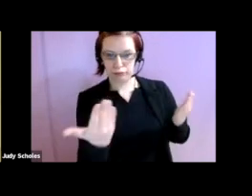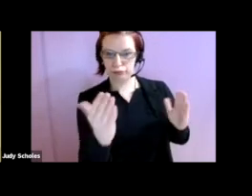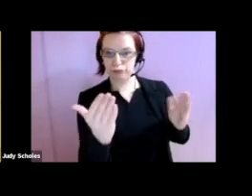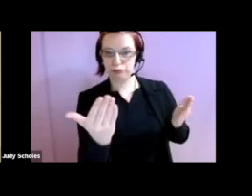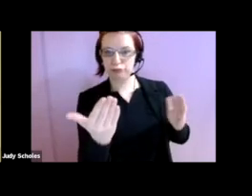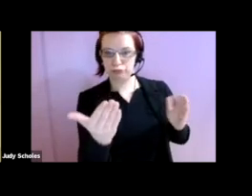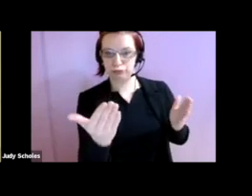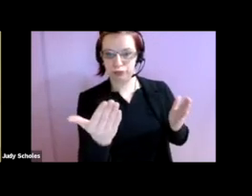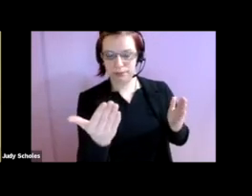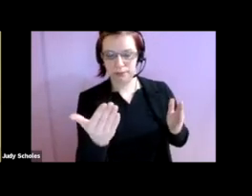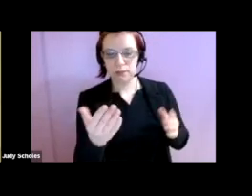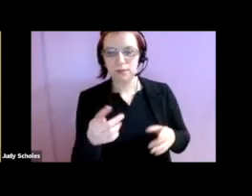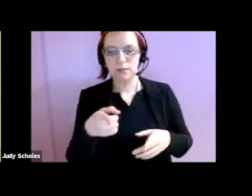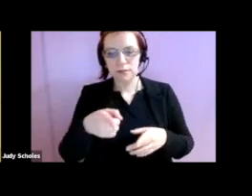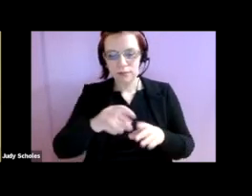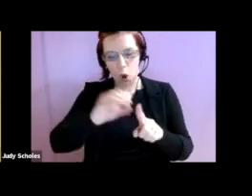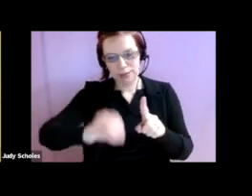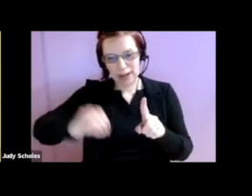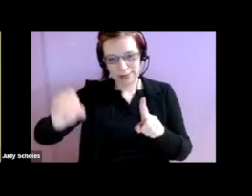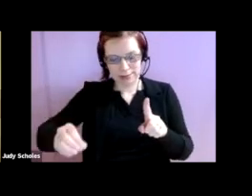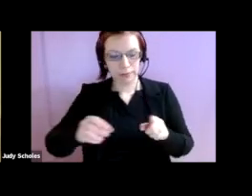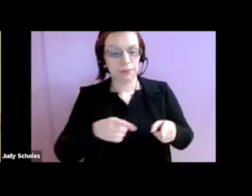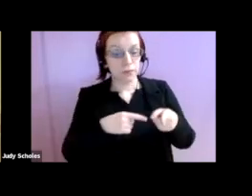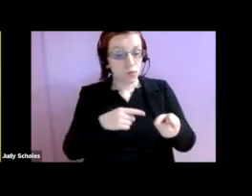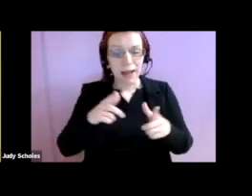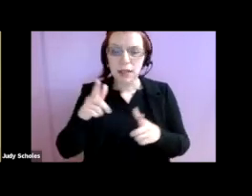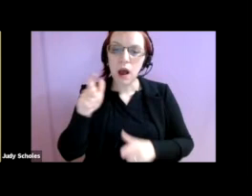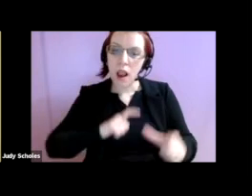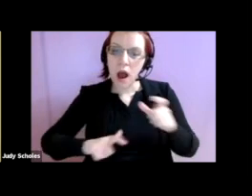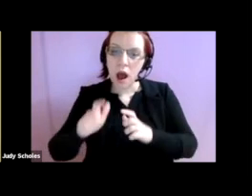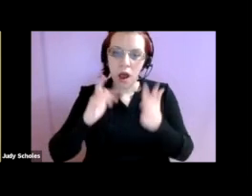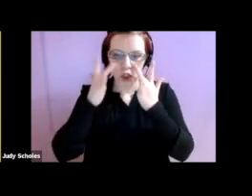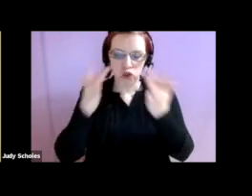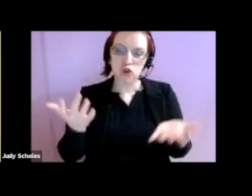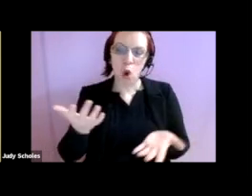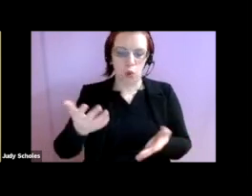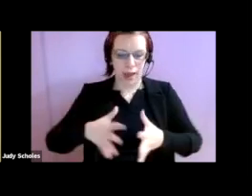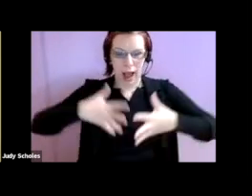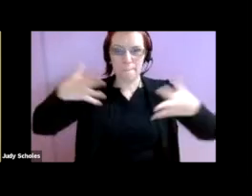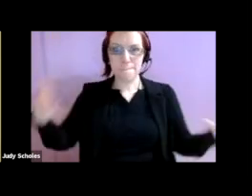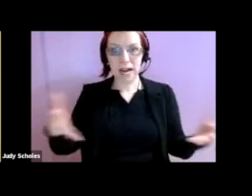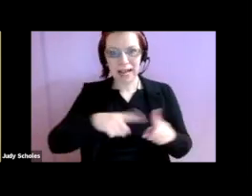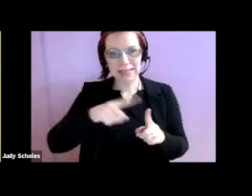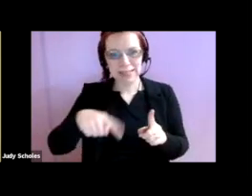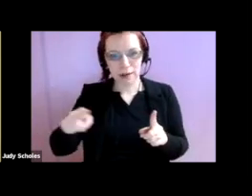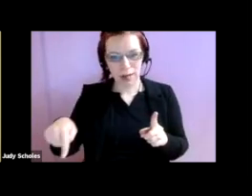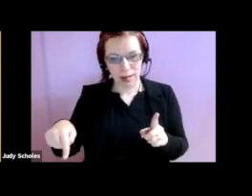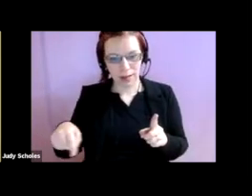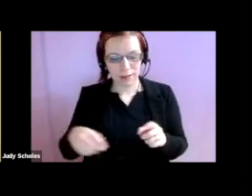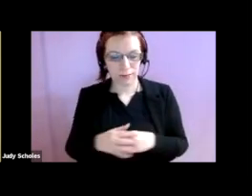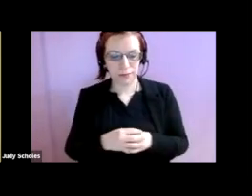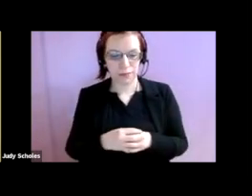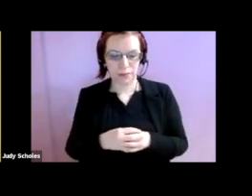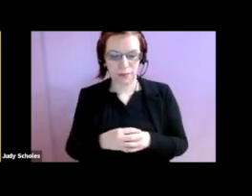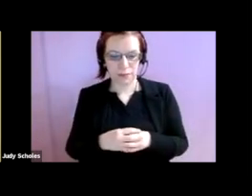mirrors were oscillating. And the color tells you the size of the signal. So for these kind of events, we get this